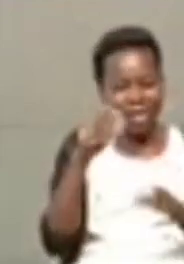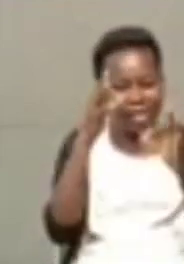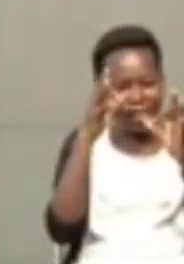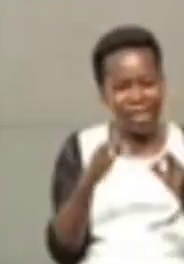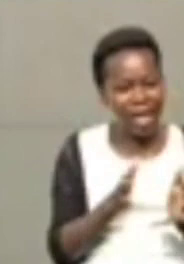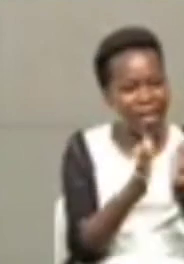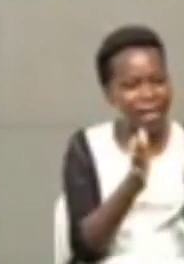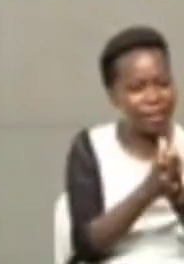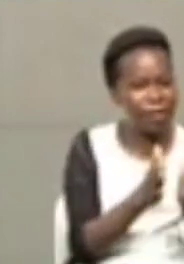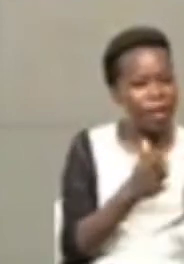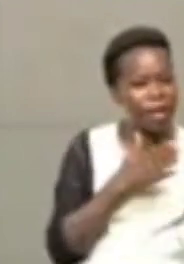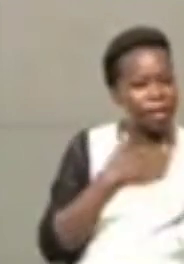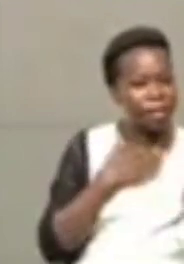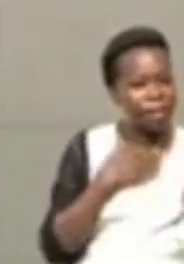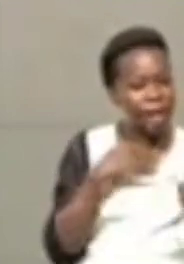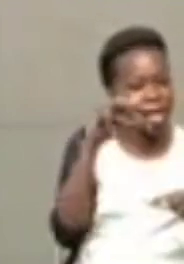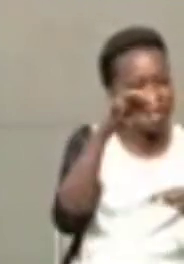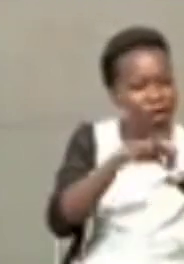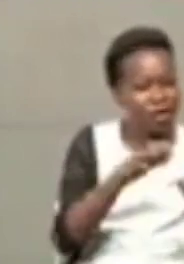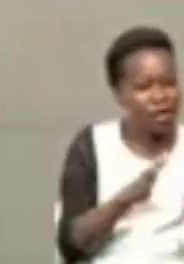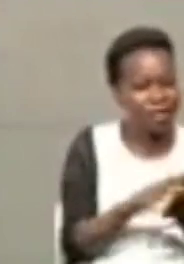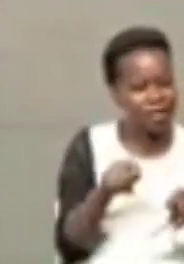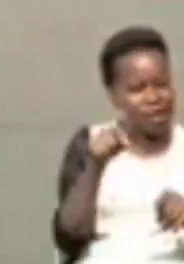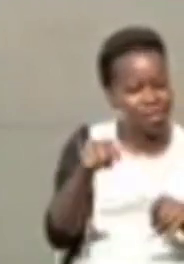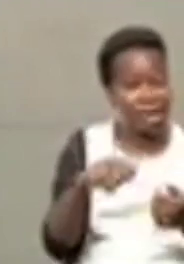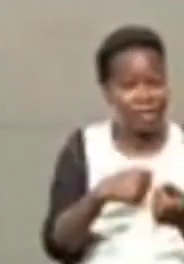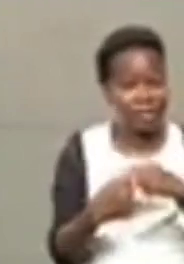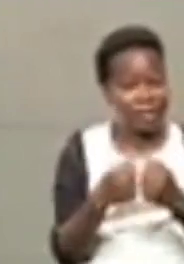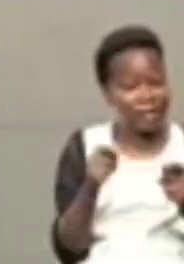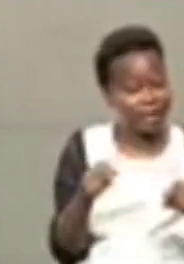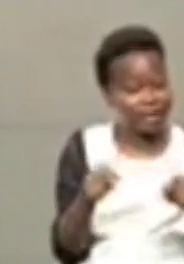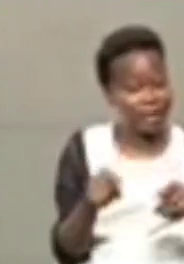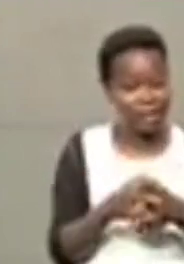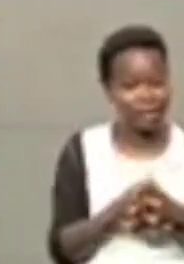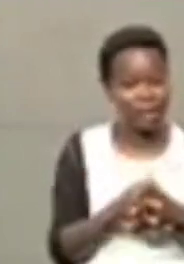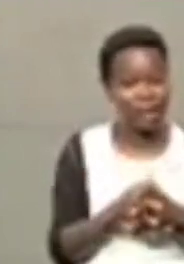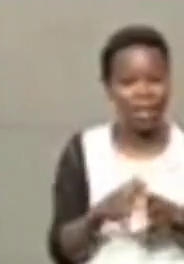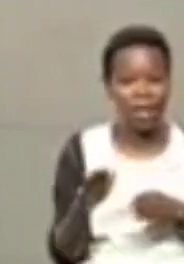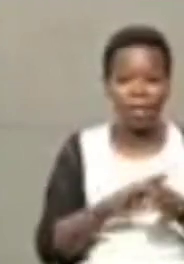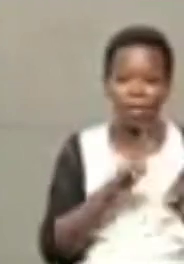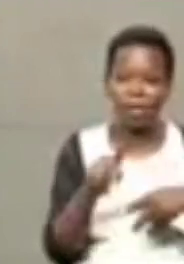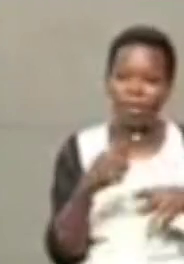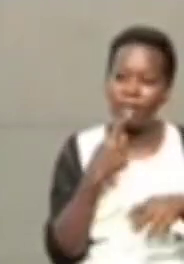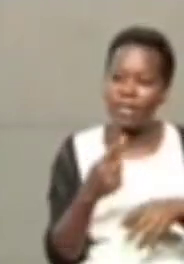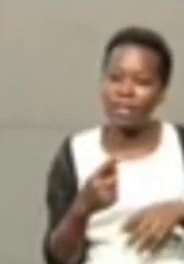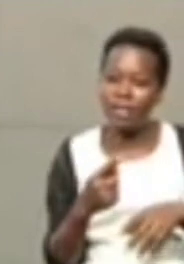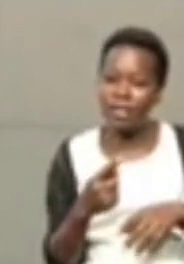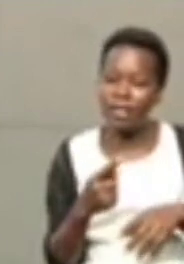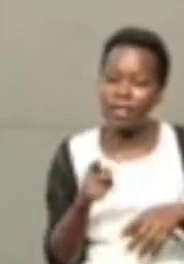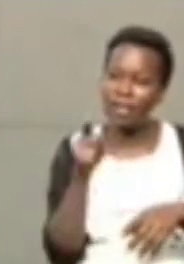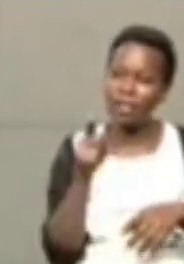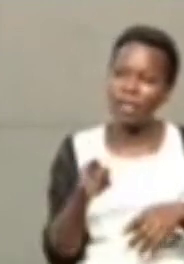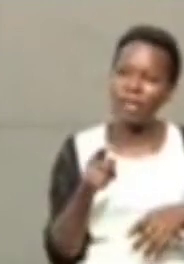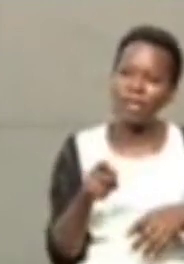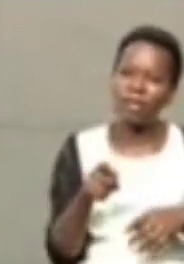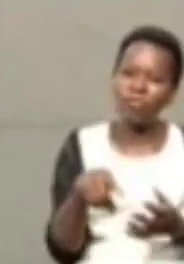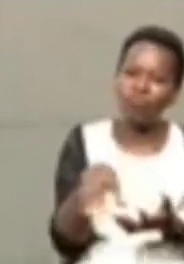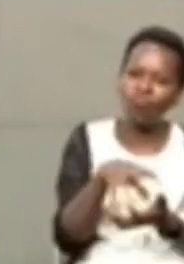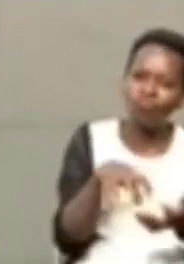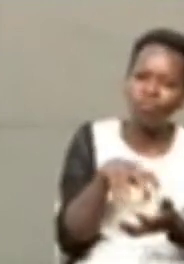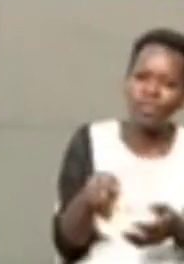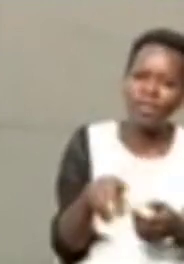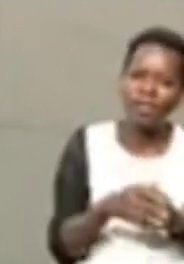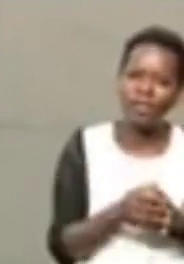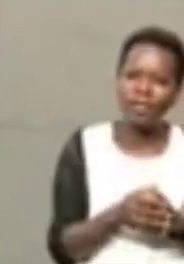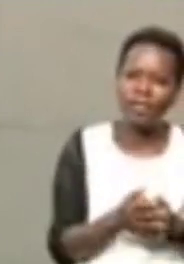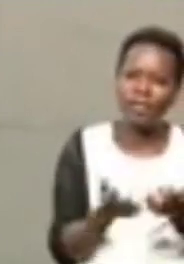that I explain it to my voters. Even here, it's a challenge. The traders are saying it is convoluted for them,